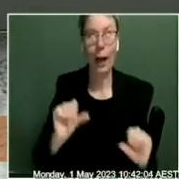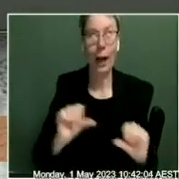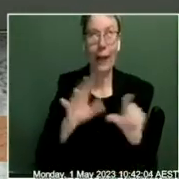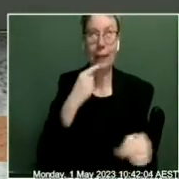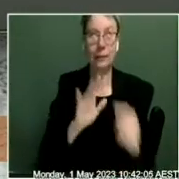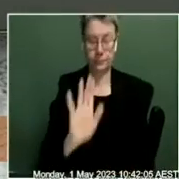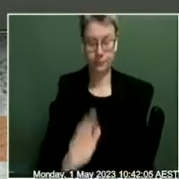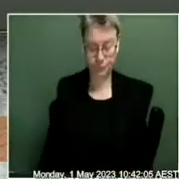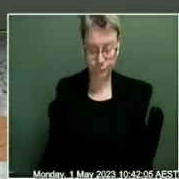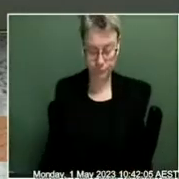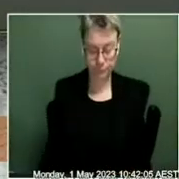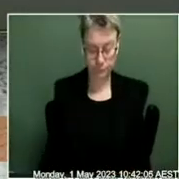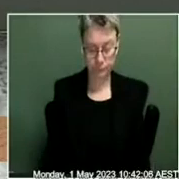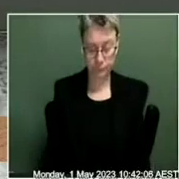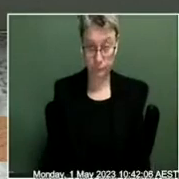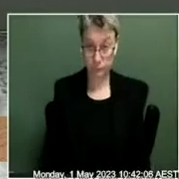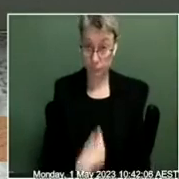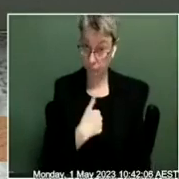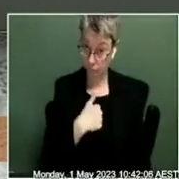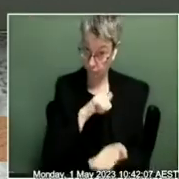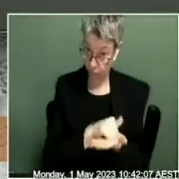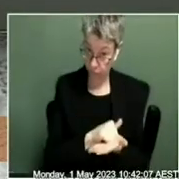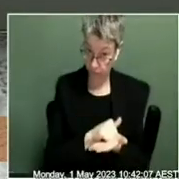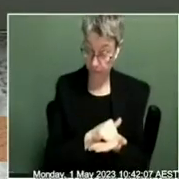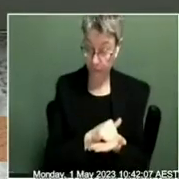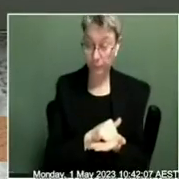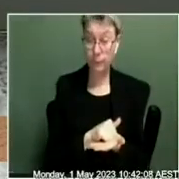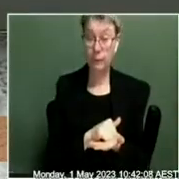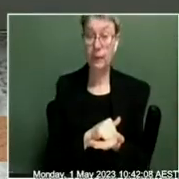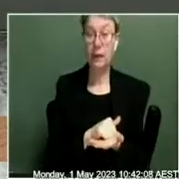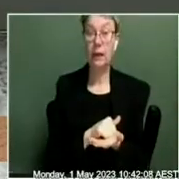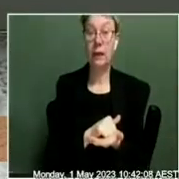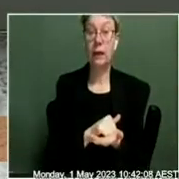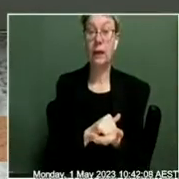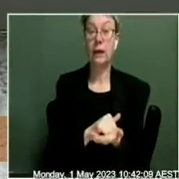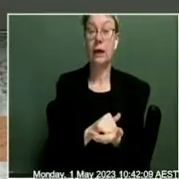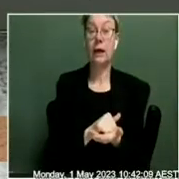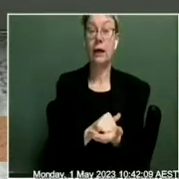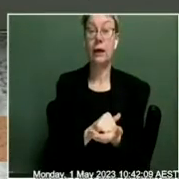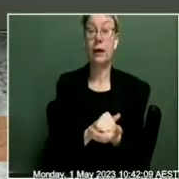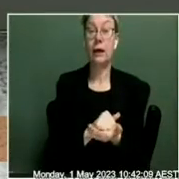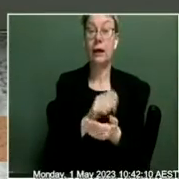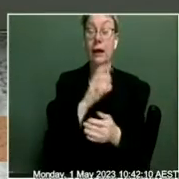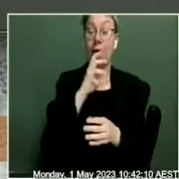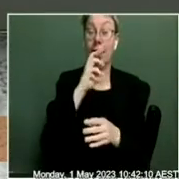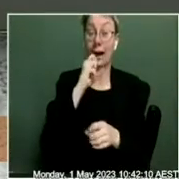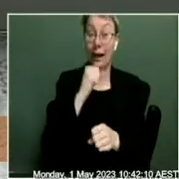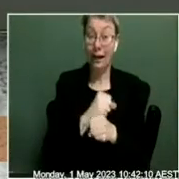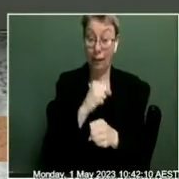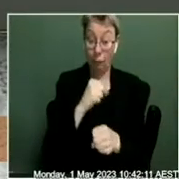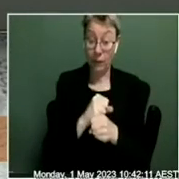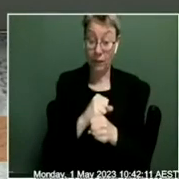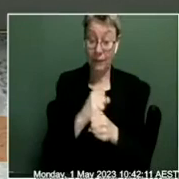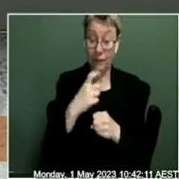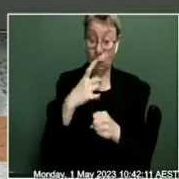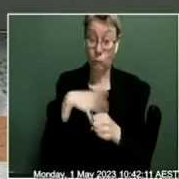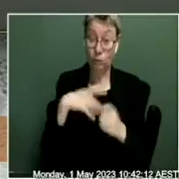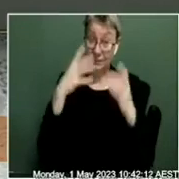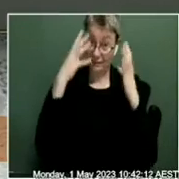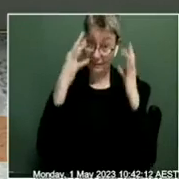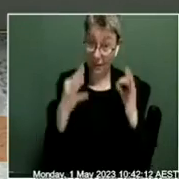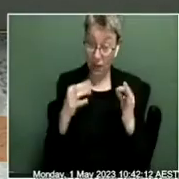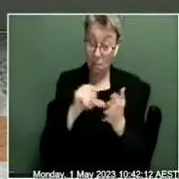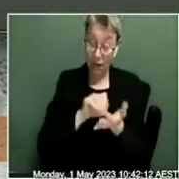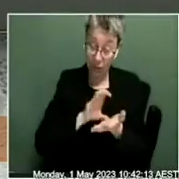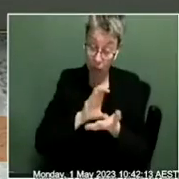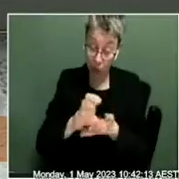on trial sites and funding the public intoxication reforms